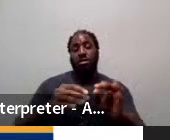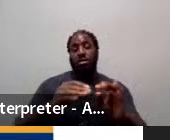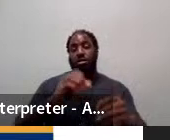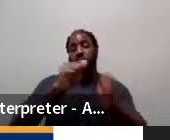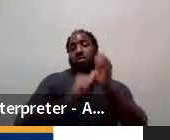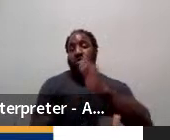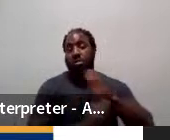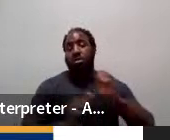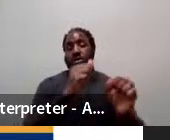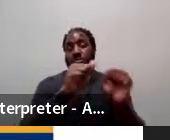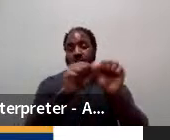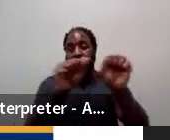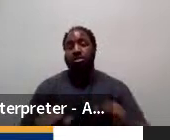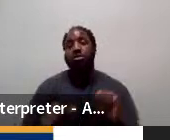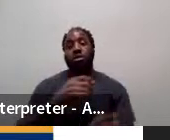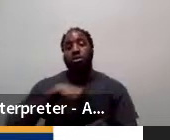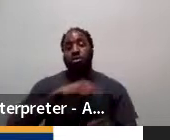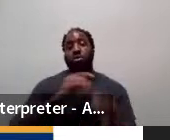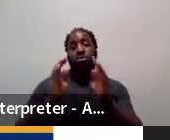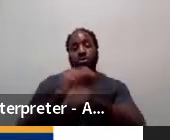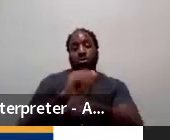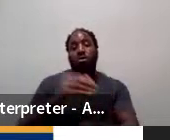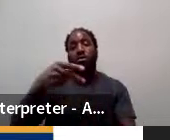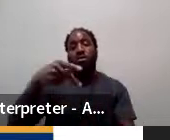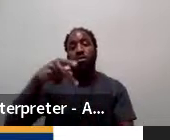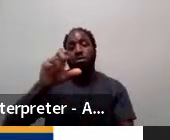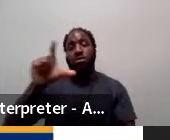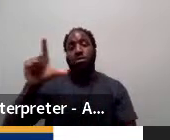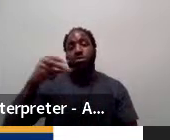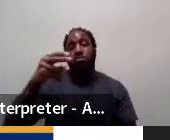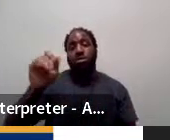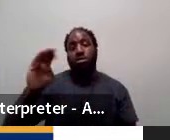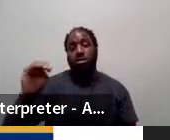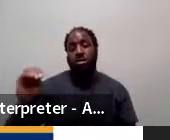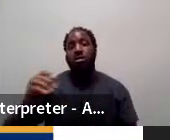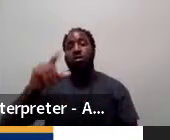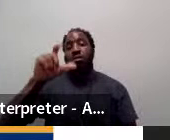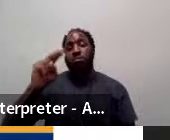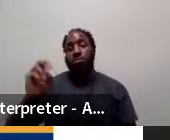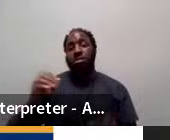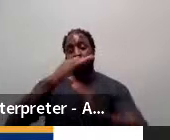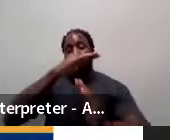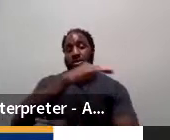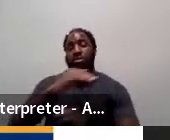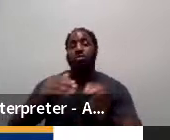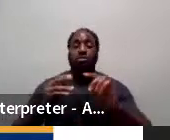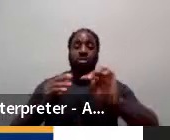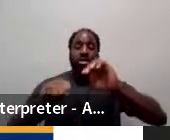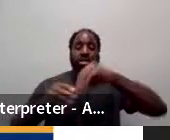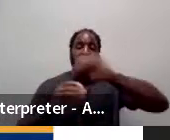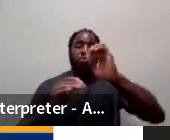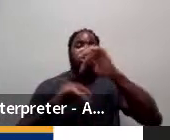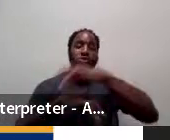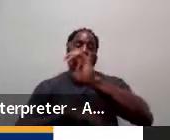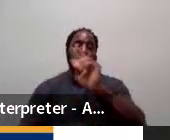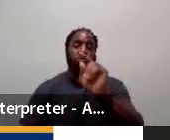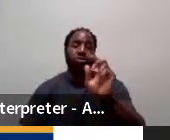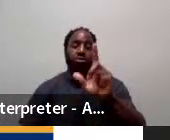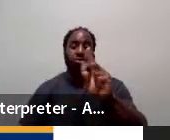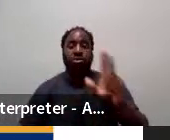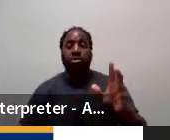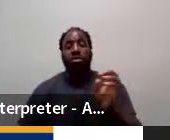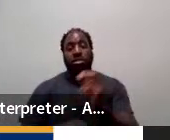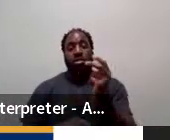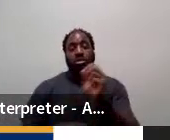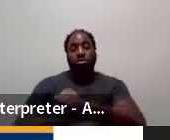Pelham Lane Bridge, that will get going early in 2023. And then the first stations to actually see